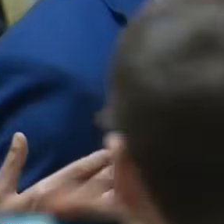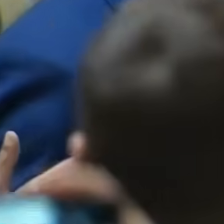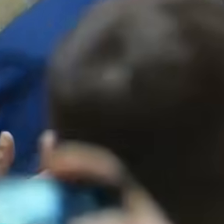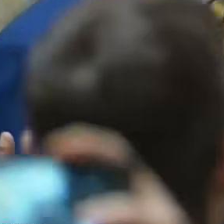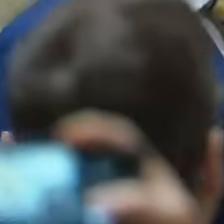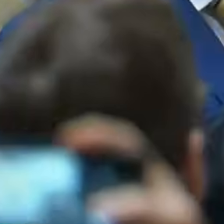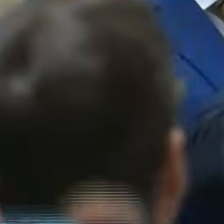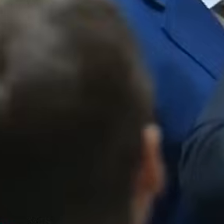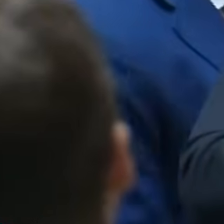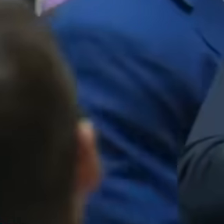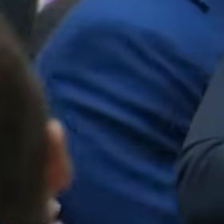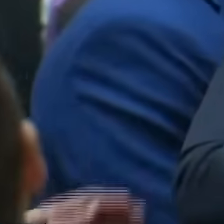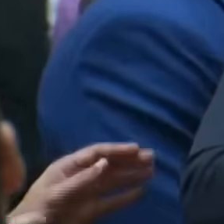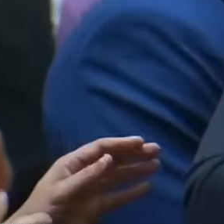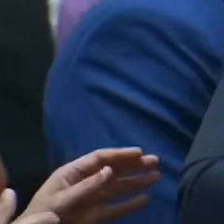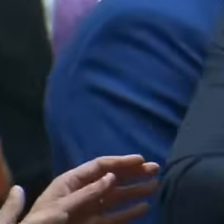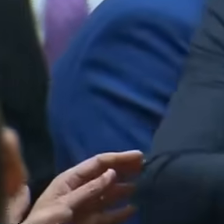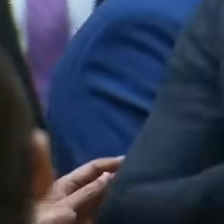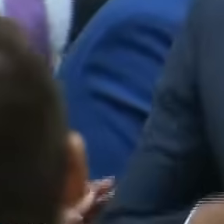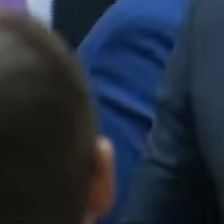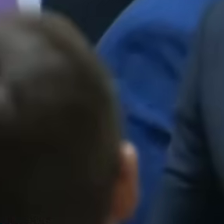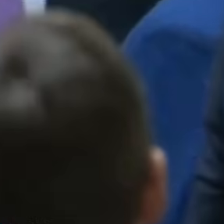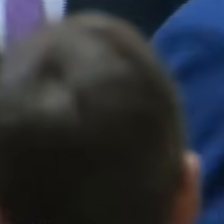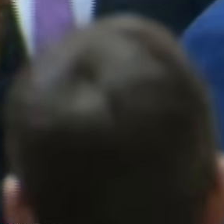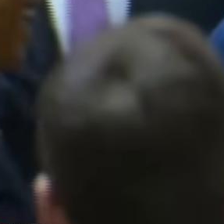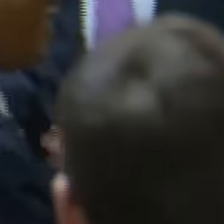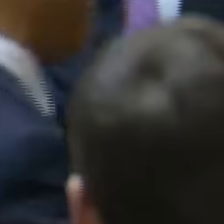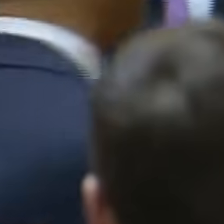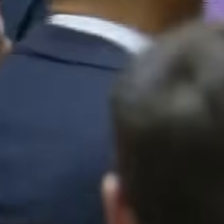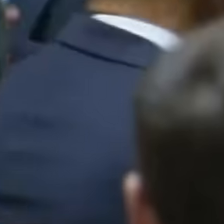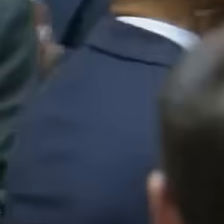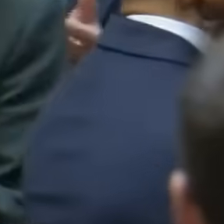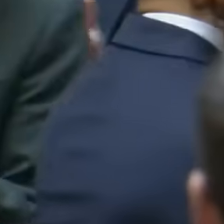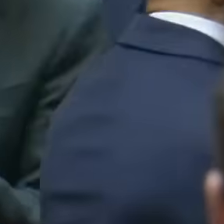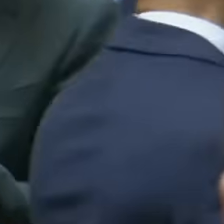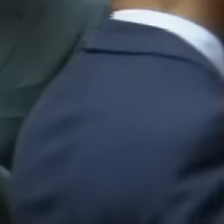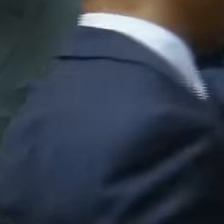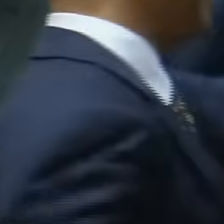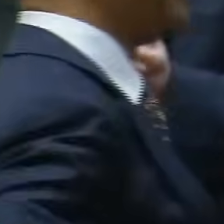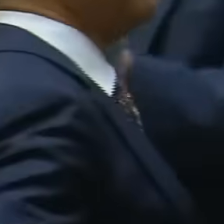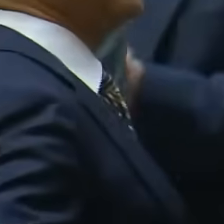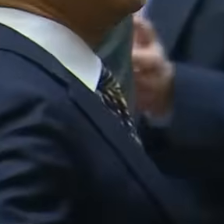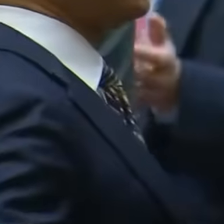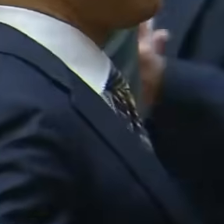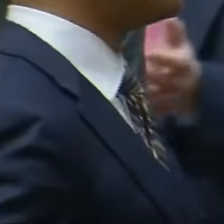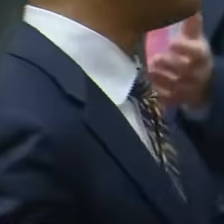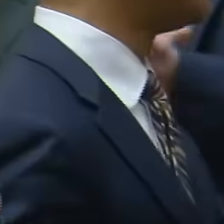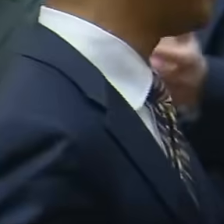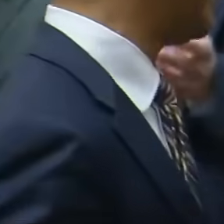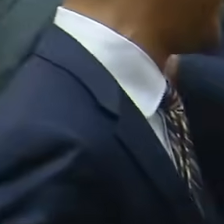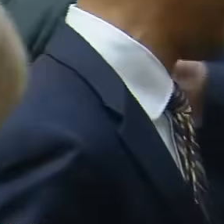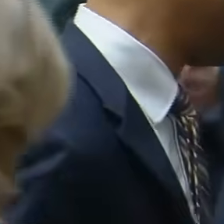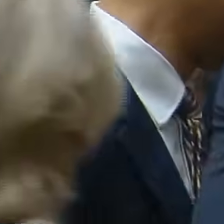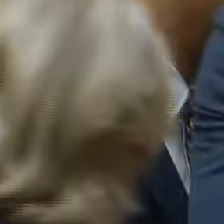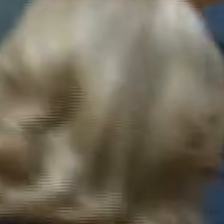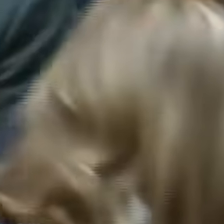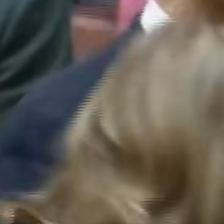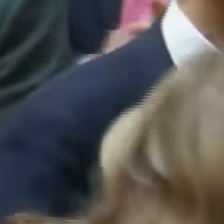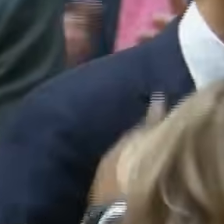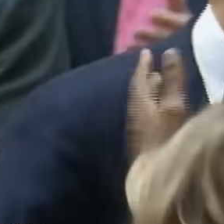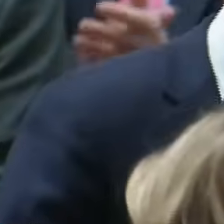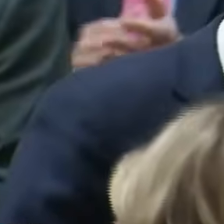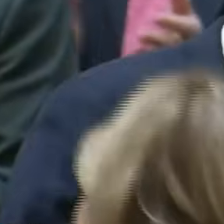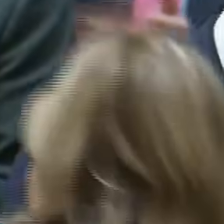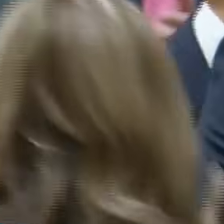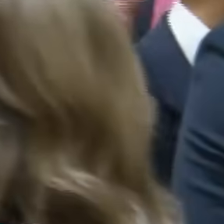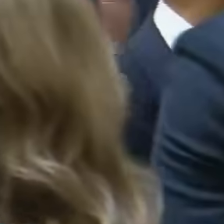yet. That remains to be seen. I suspect there are some lawmakers who might be a little concerned about